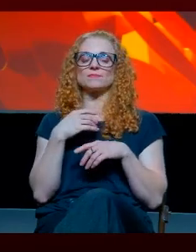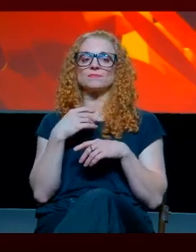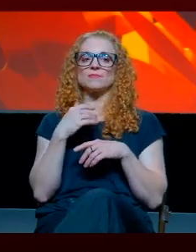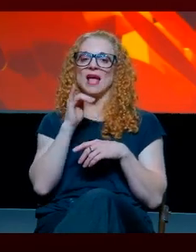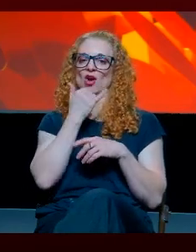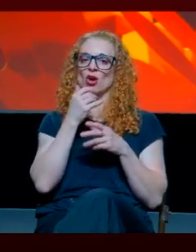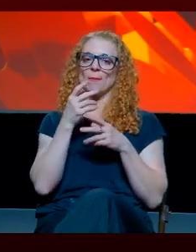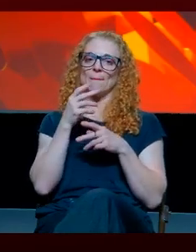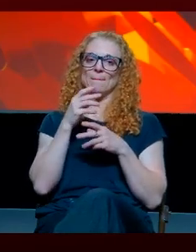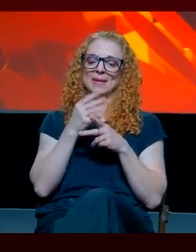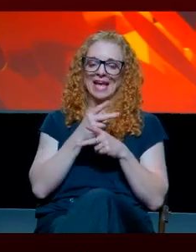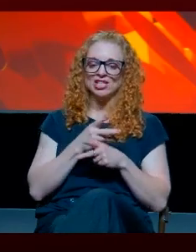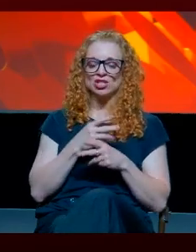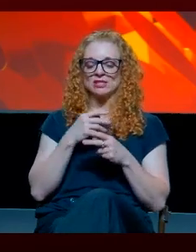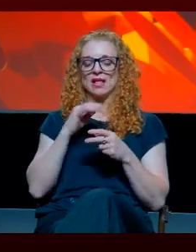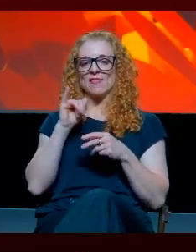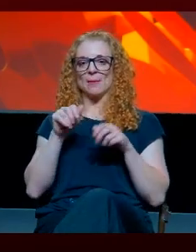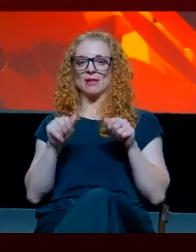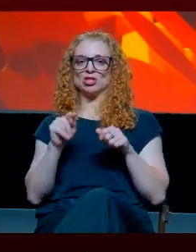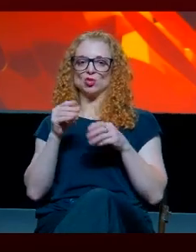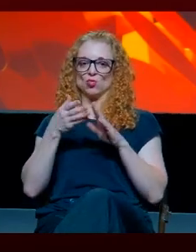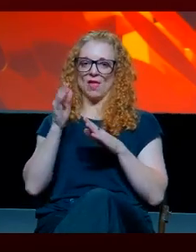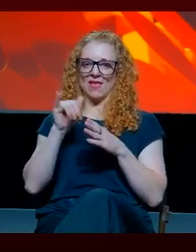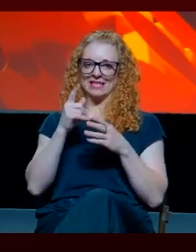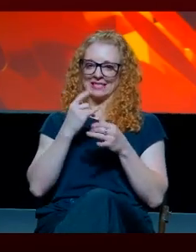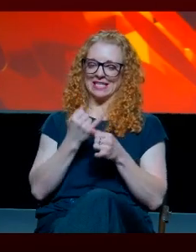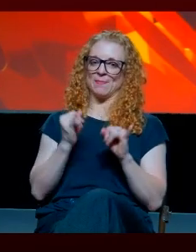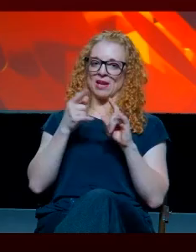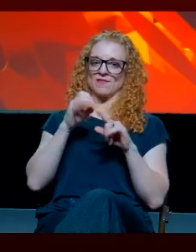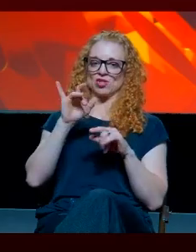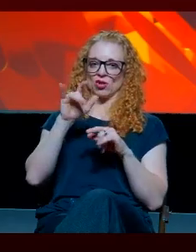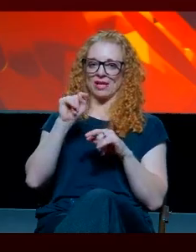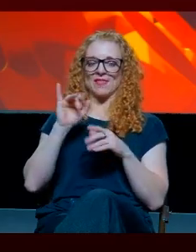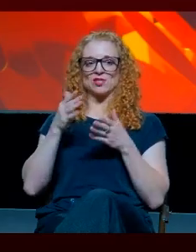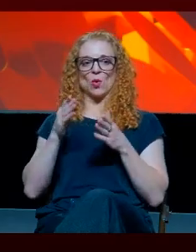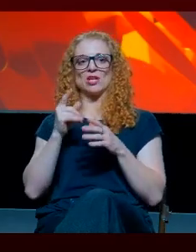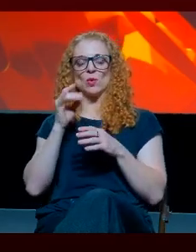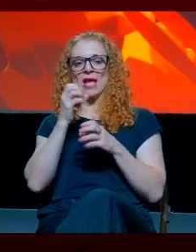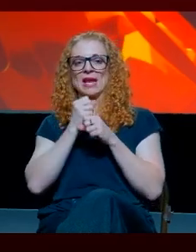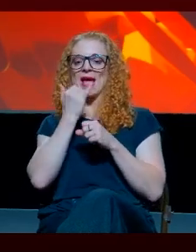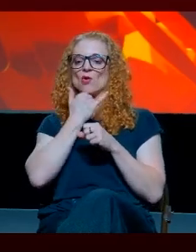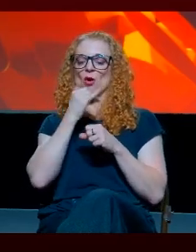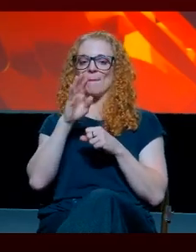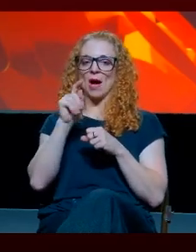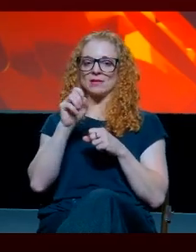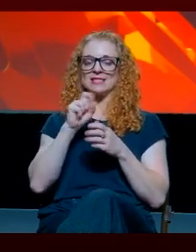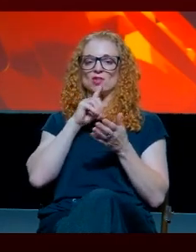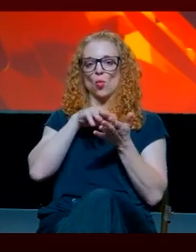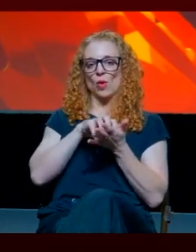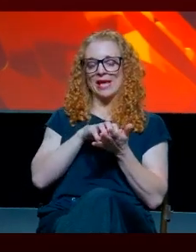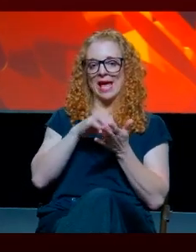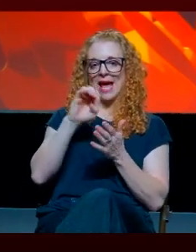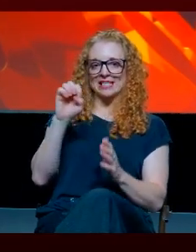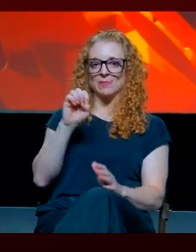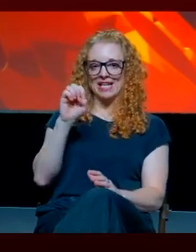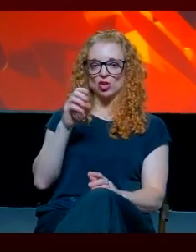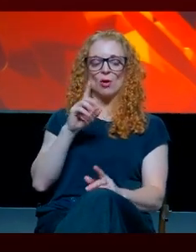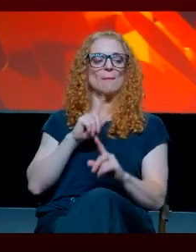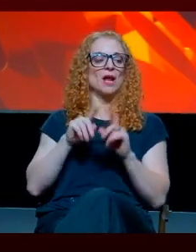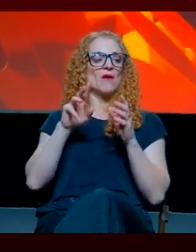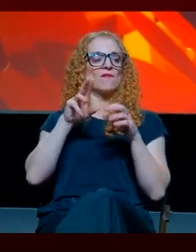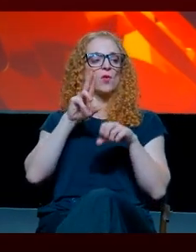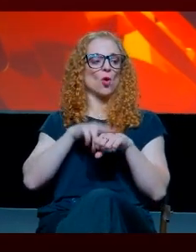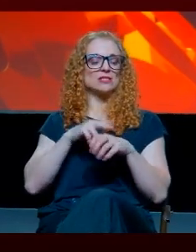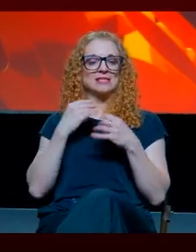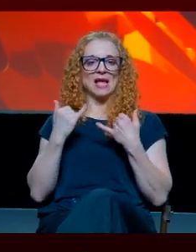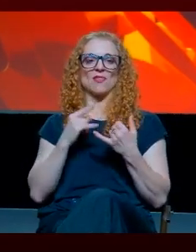ability to run these is independent of the circuit. It gives you a way to get error bars. It gives you a weak exponential. Of course, there have been